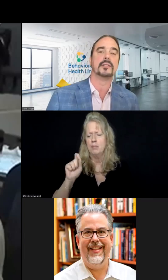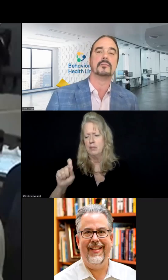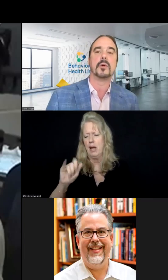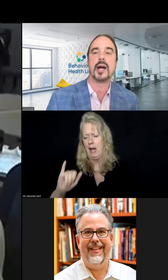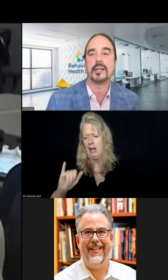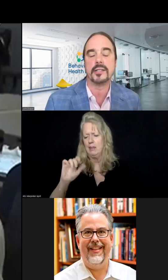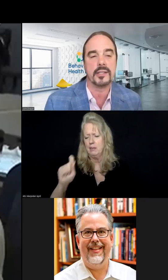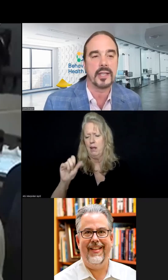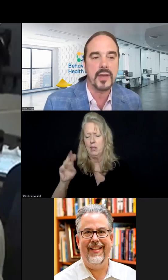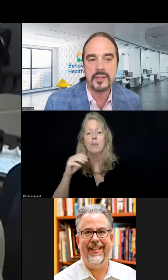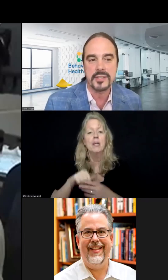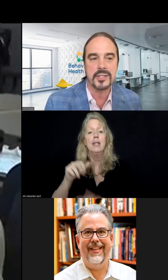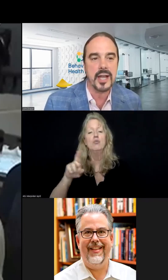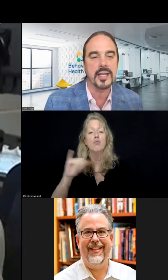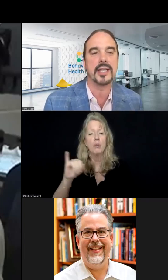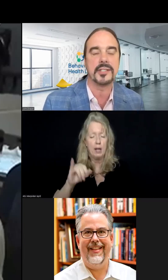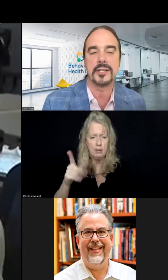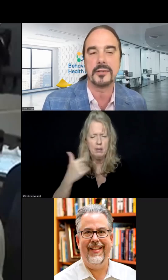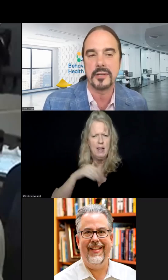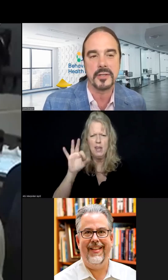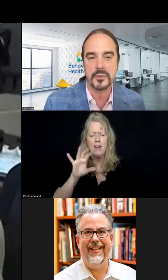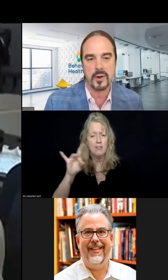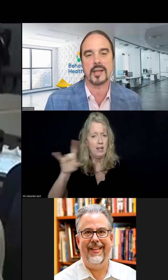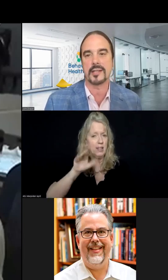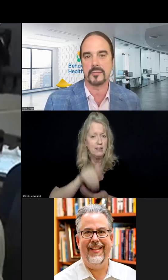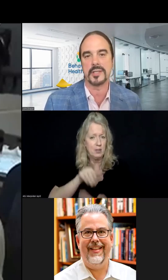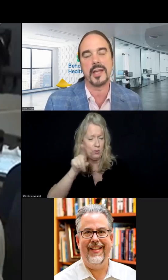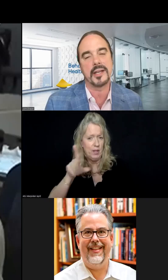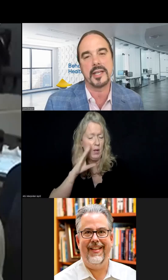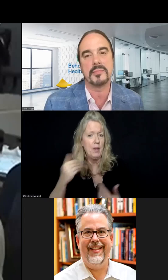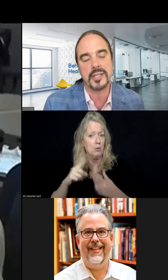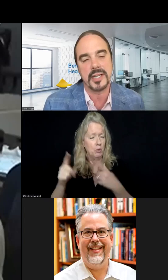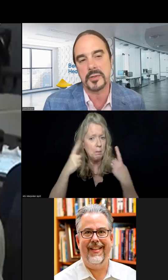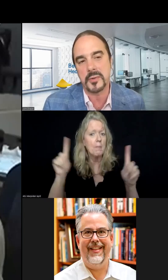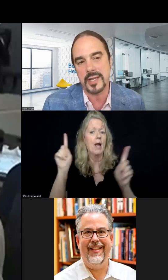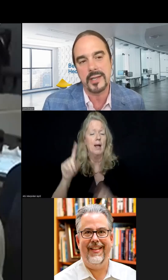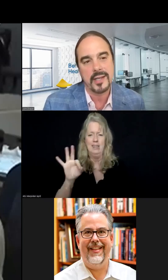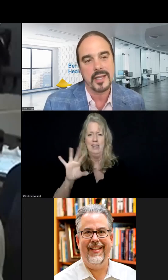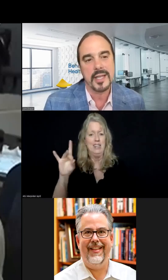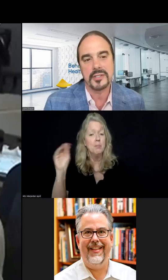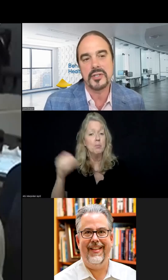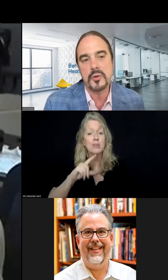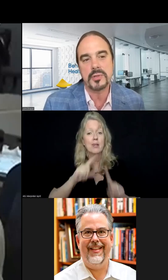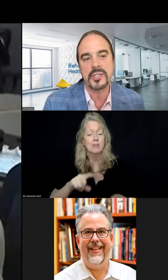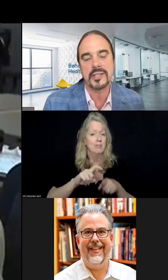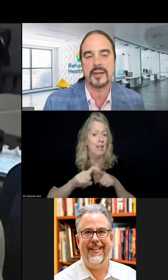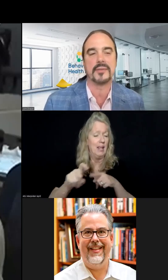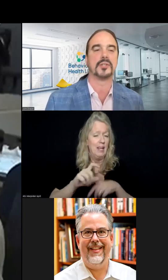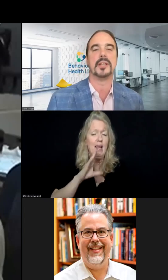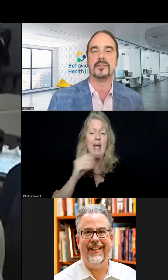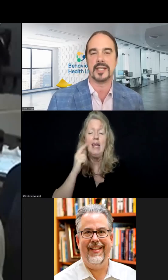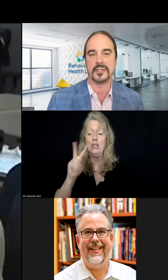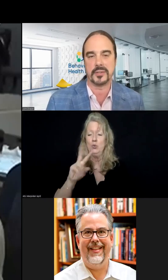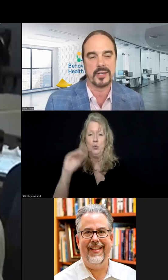WPR.BRI.com in Rhode Island. They've got this 988 center there that is rocking it with a 98% answer rate and a 2%